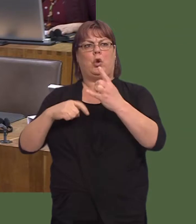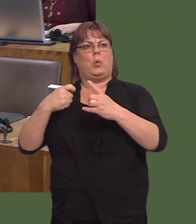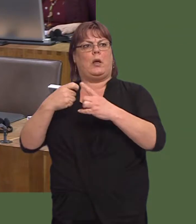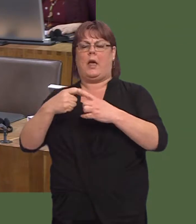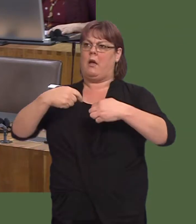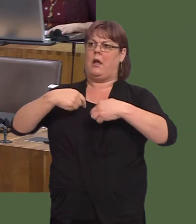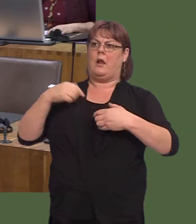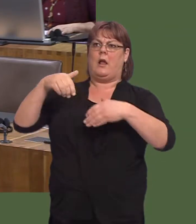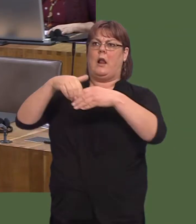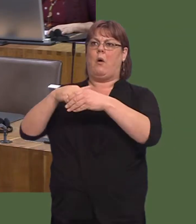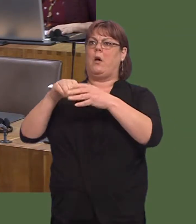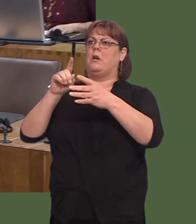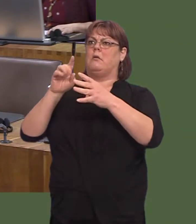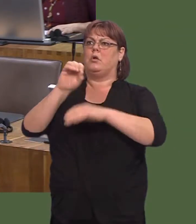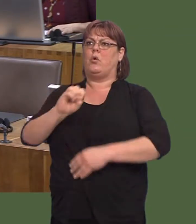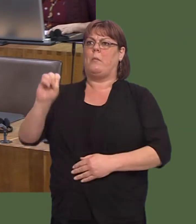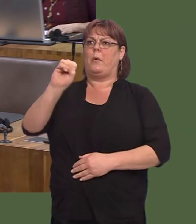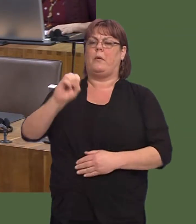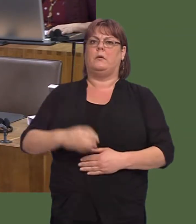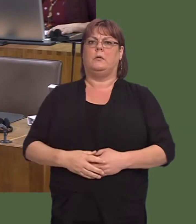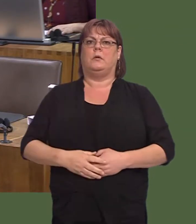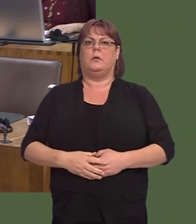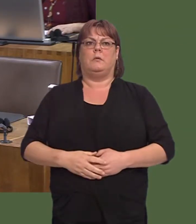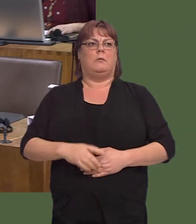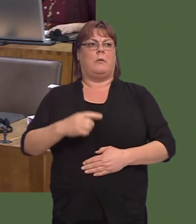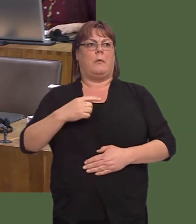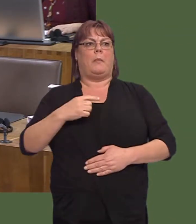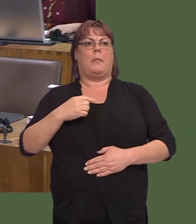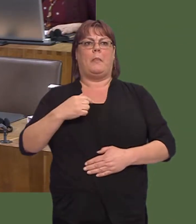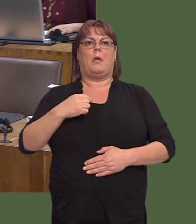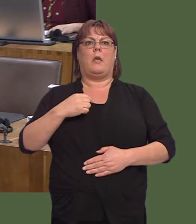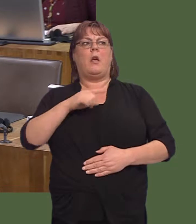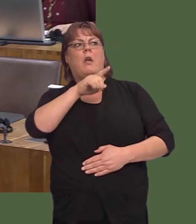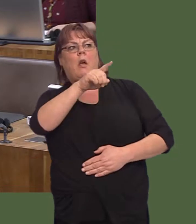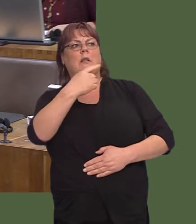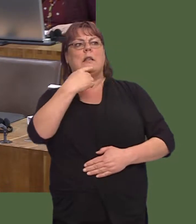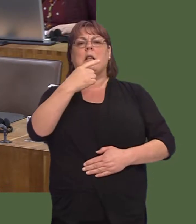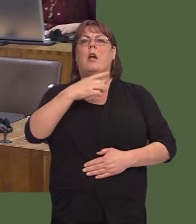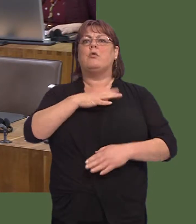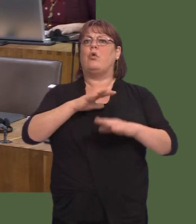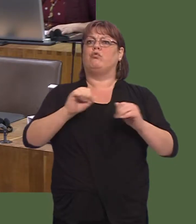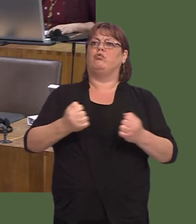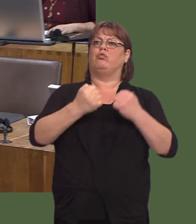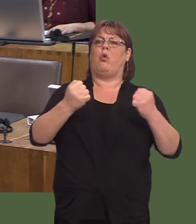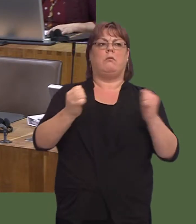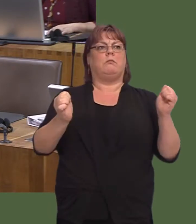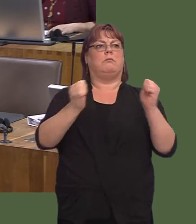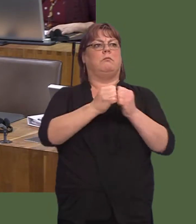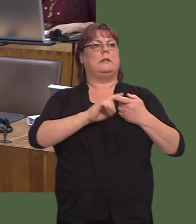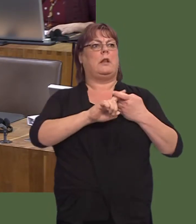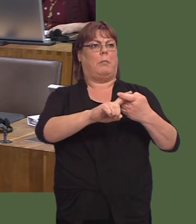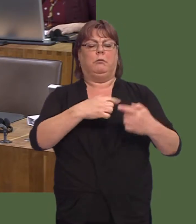terms of negotiations with the EU. That is not, my colleague from behind says that is not strong and stable. I agree